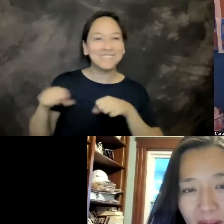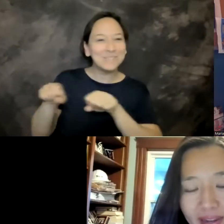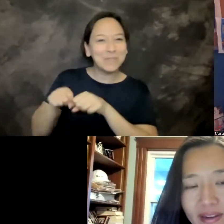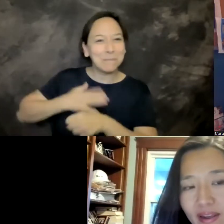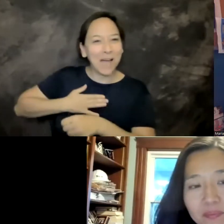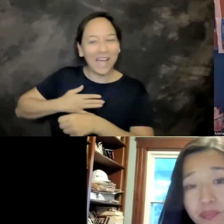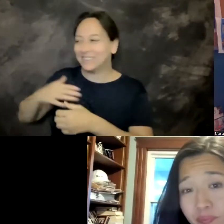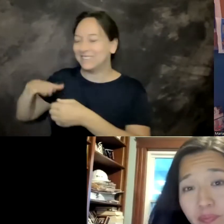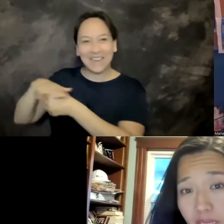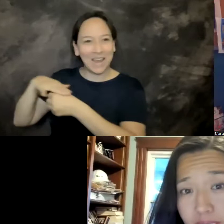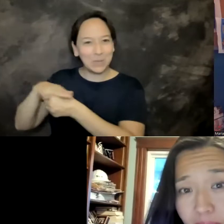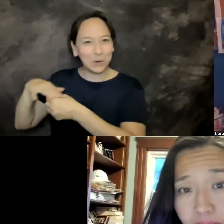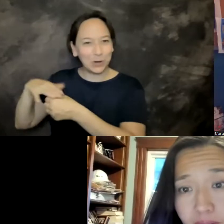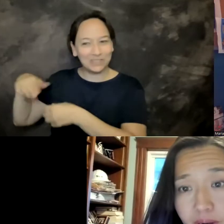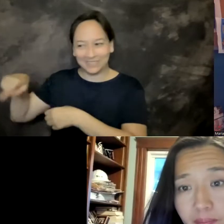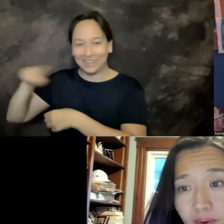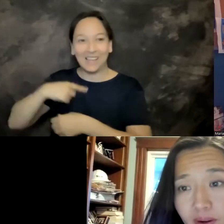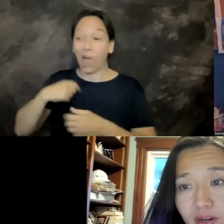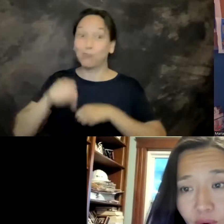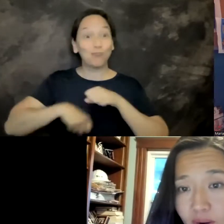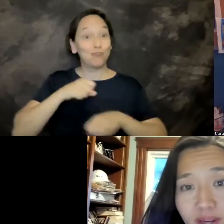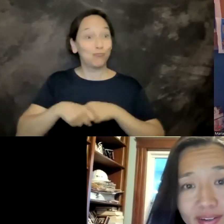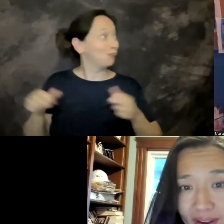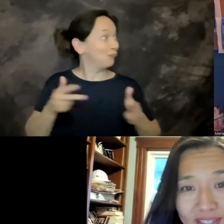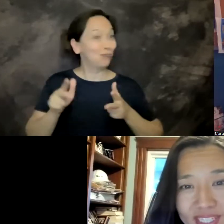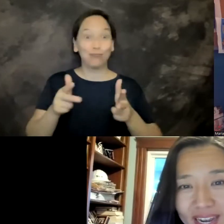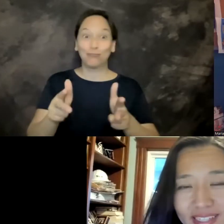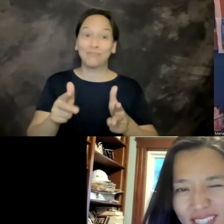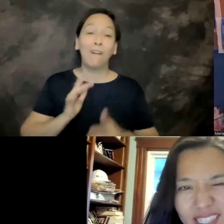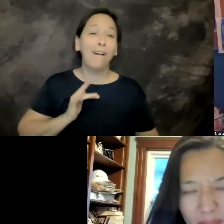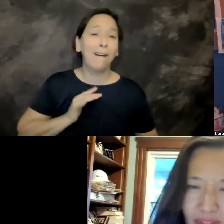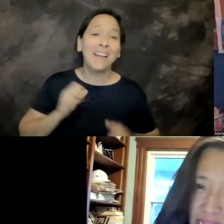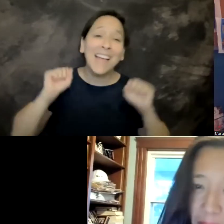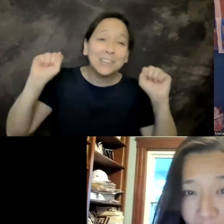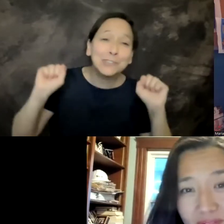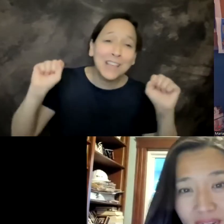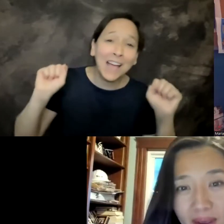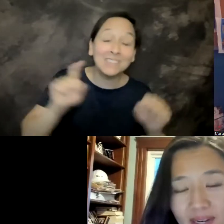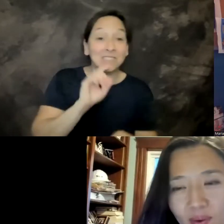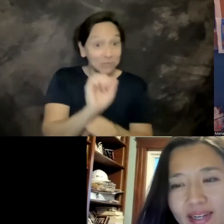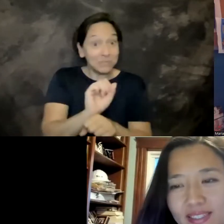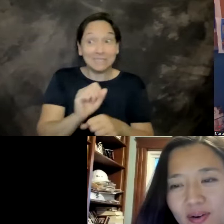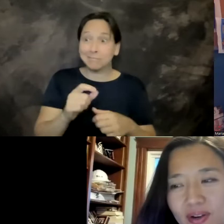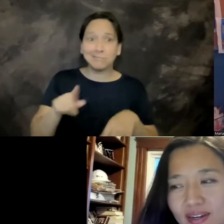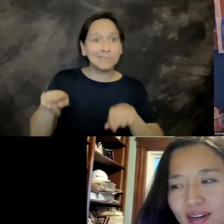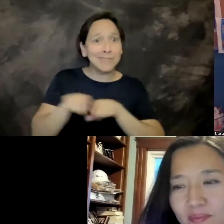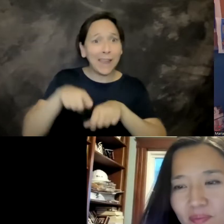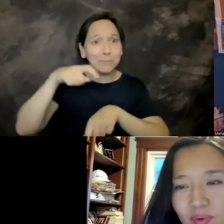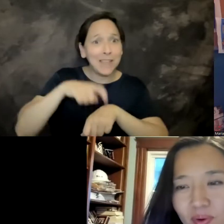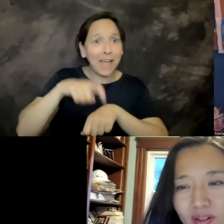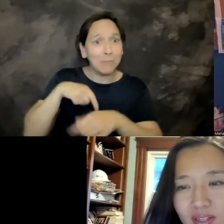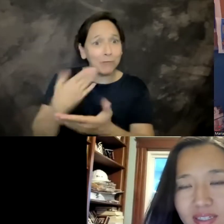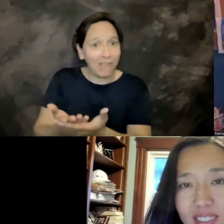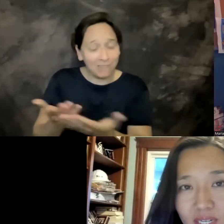on a bike, and it's been a great way to get exercise and takes about the same amount of time anyway. So